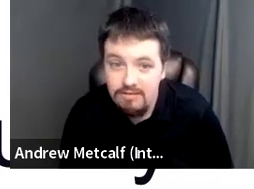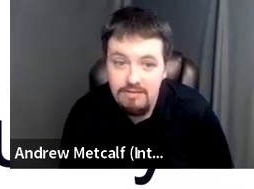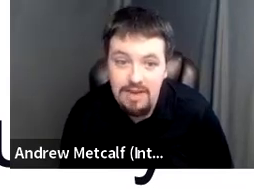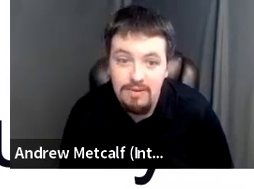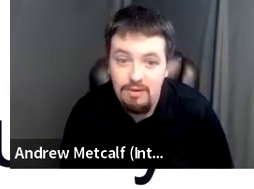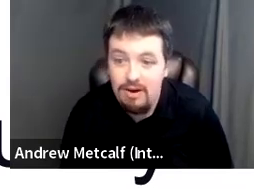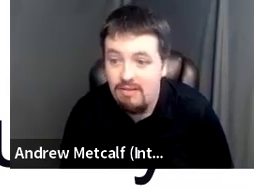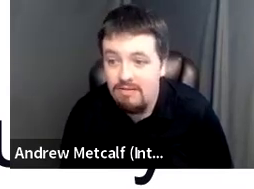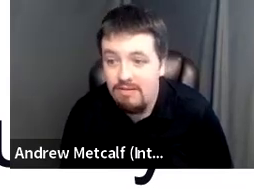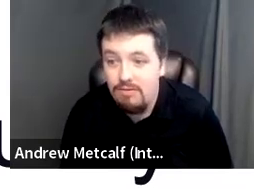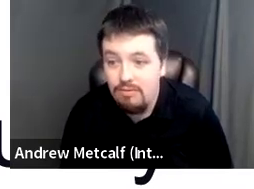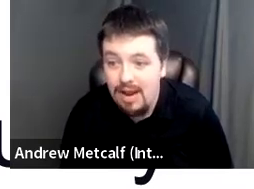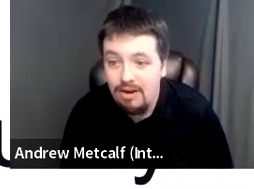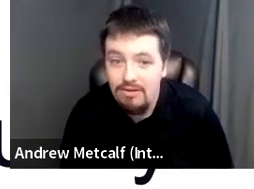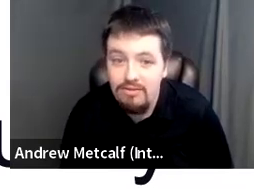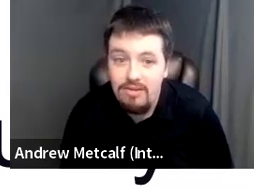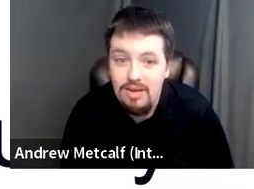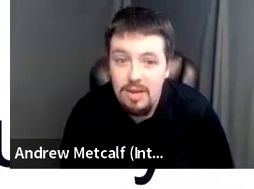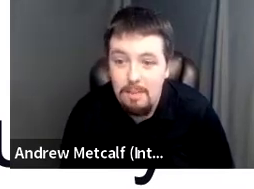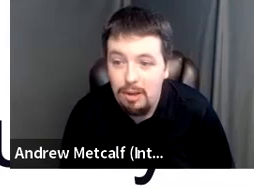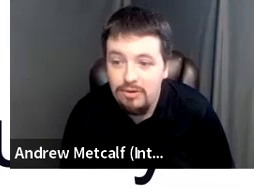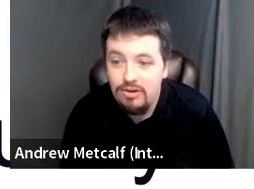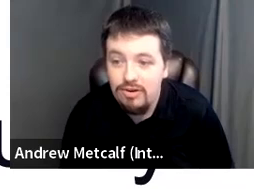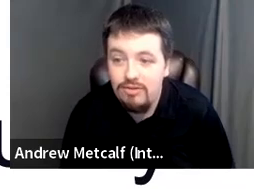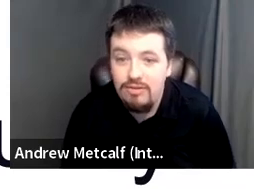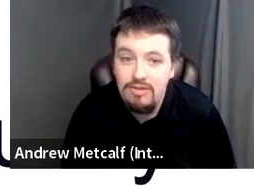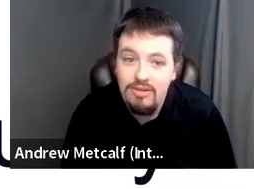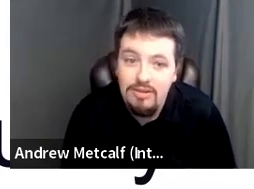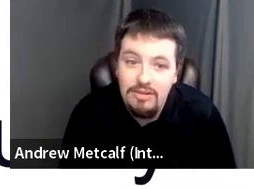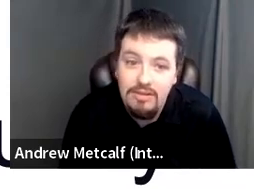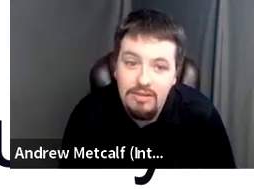artists, famous artists, writers, publishers.